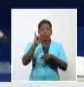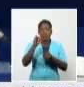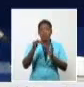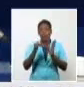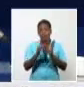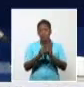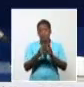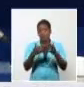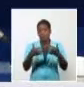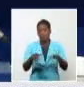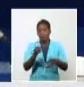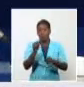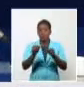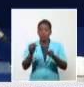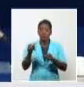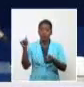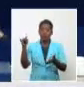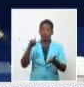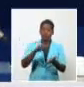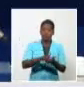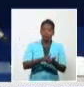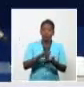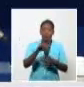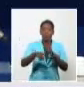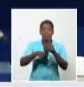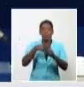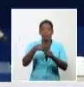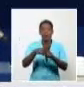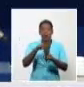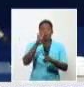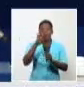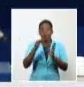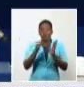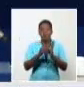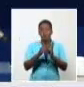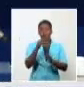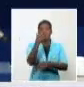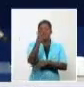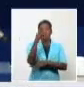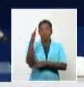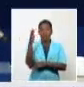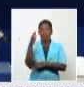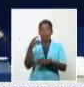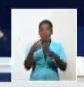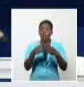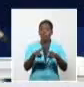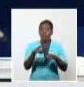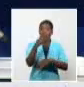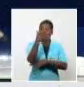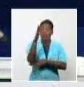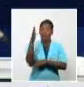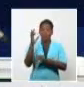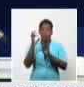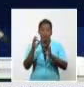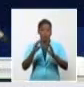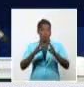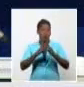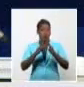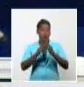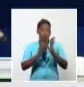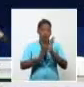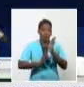and are mainly to be found in Santiago de Cuba, Centro Habana, Plaza and Playa in Havana province. We said that